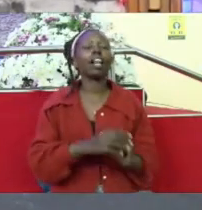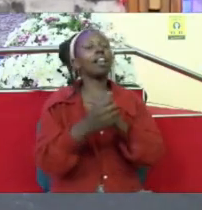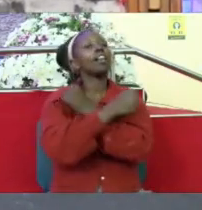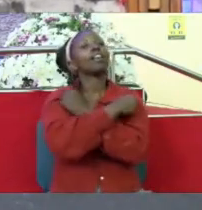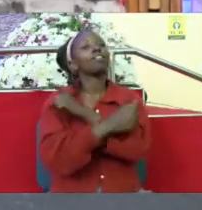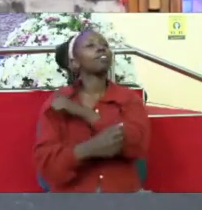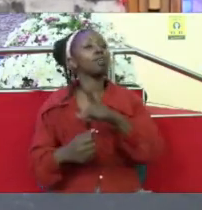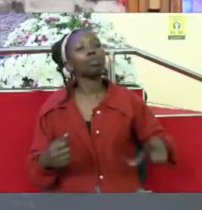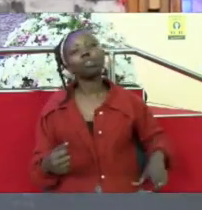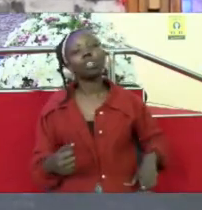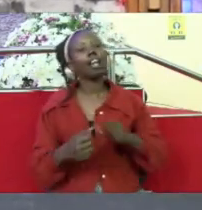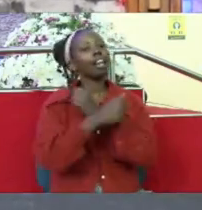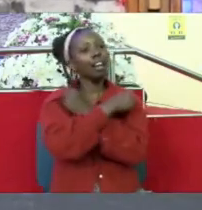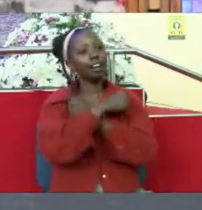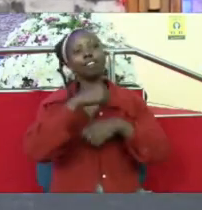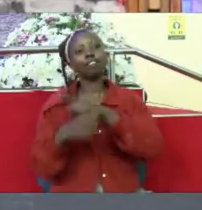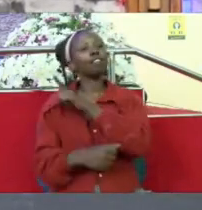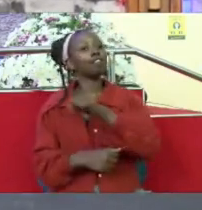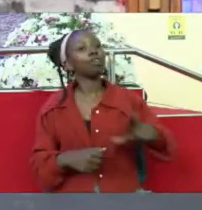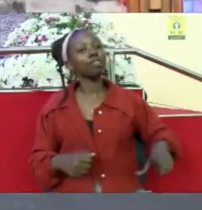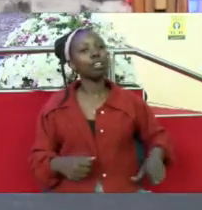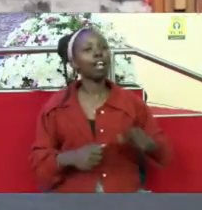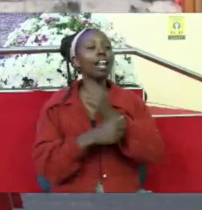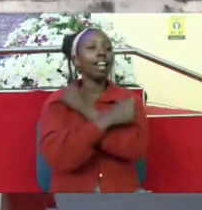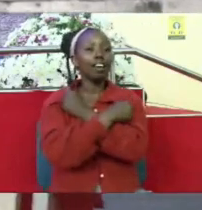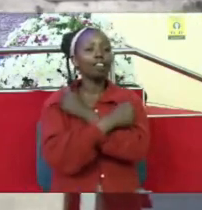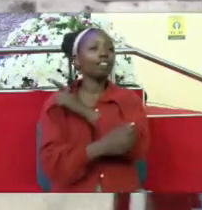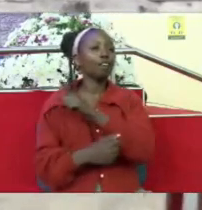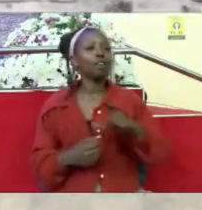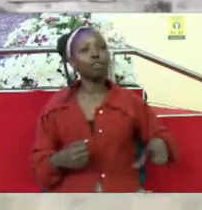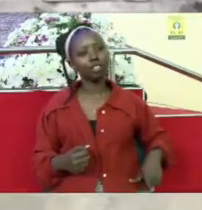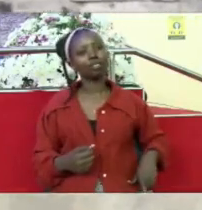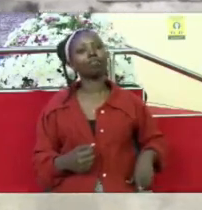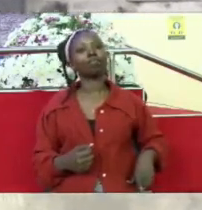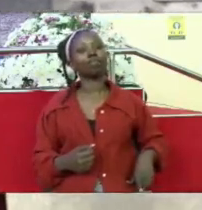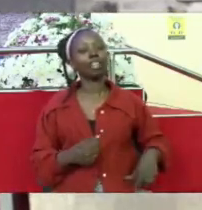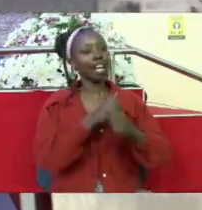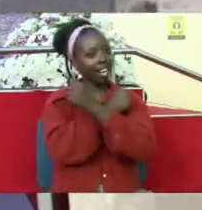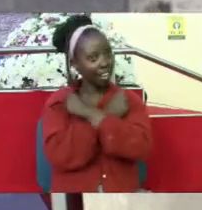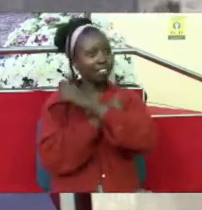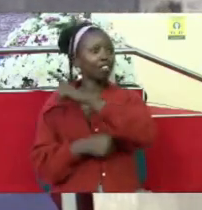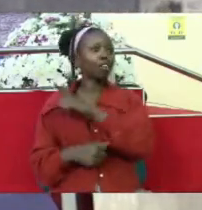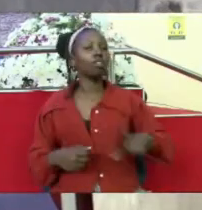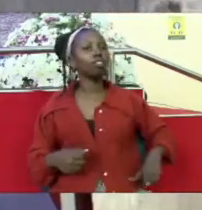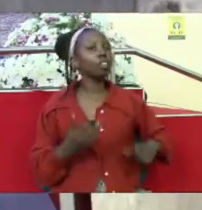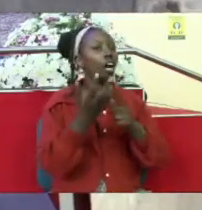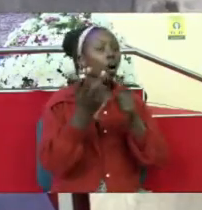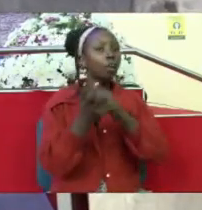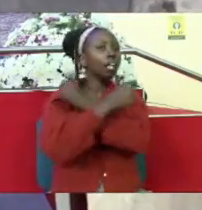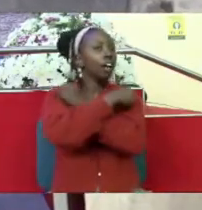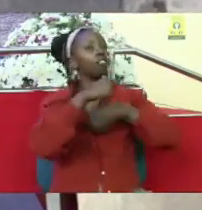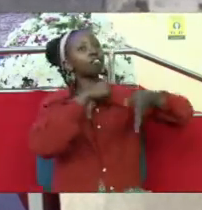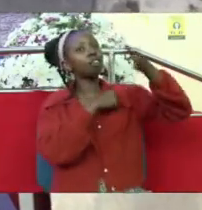tumpende Mungu. Let's love the Lord. Wacha tumpende Mungu. Let's love the Lord. Wacha tumpende Mungu. Let's love the Lord. Wacha tumpende Mungu. How many people love the Lord here? Wangapi